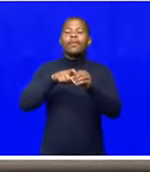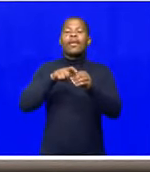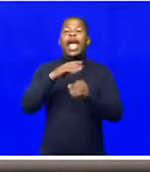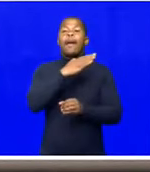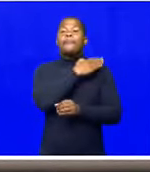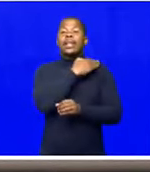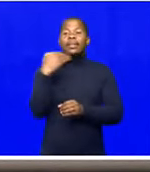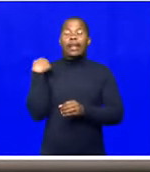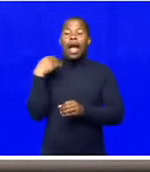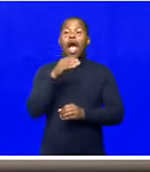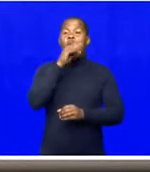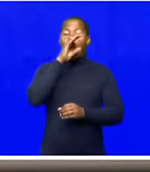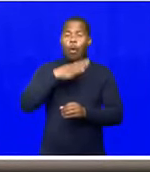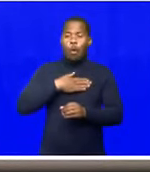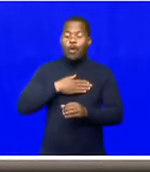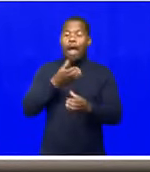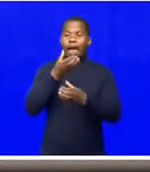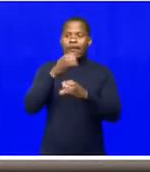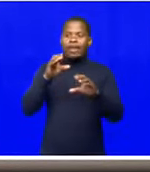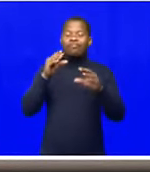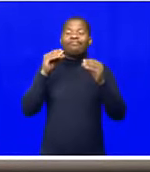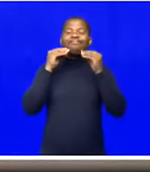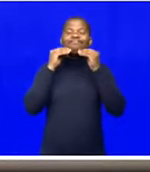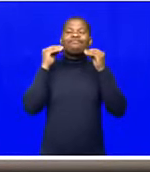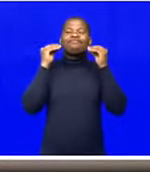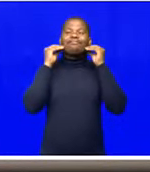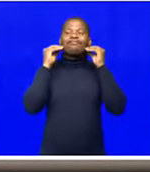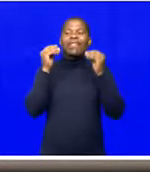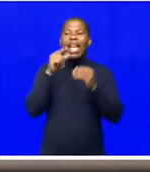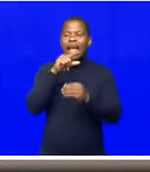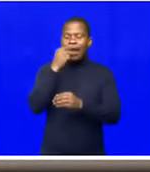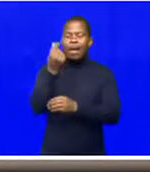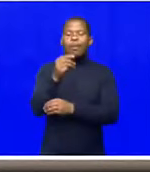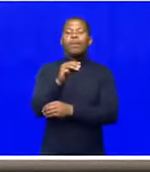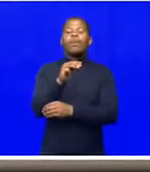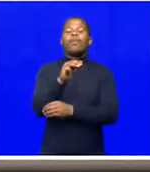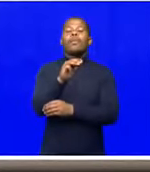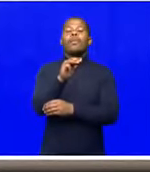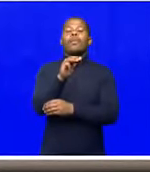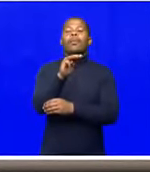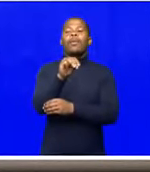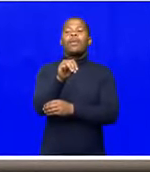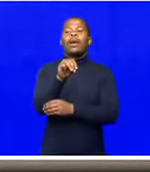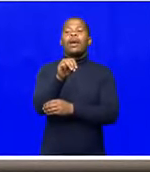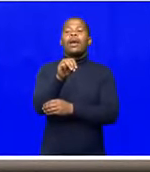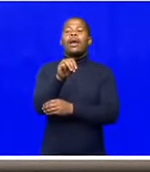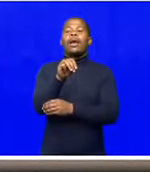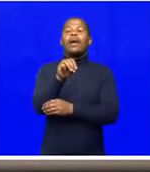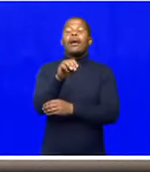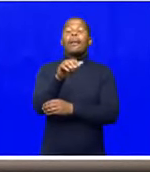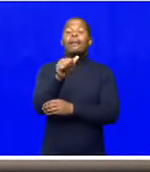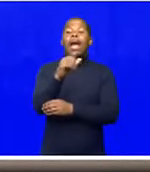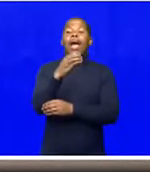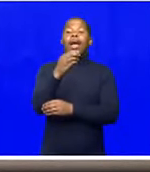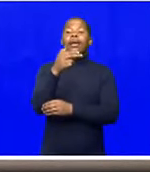yetemandi eveni le Mozambique Joao Osvaldo Moises Mashatine